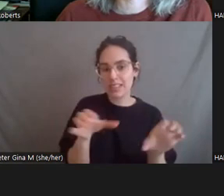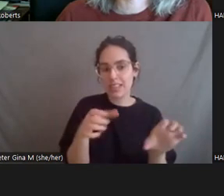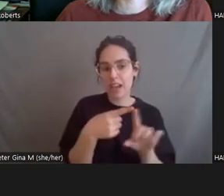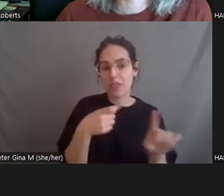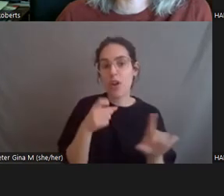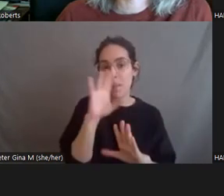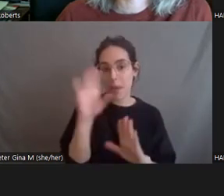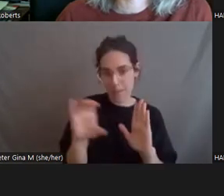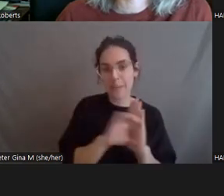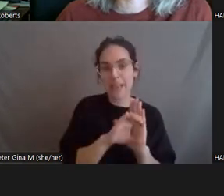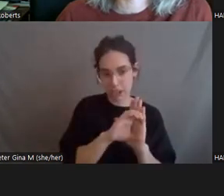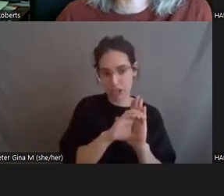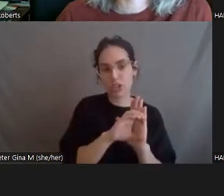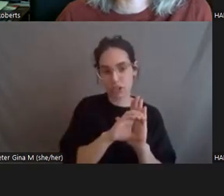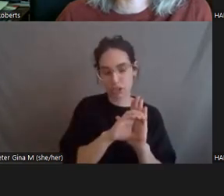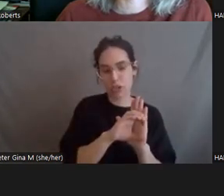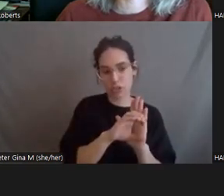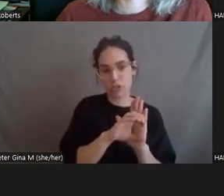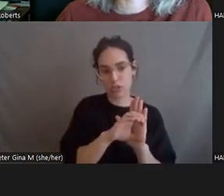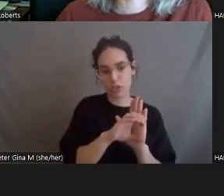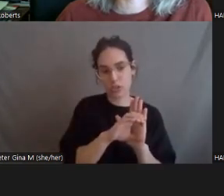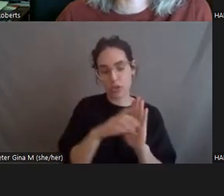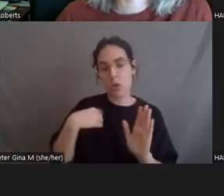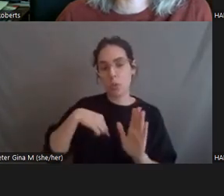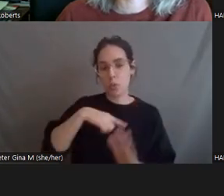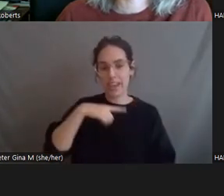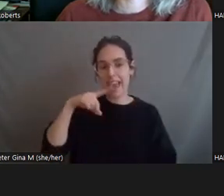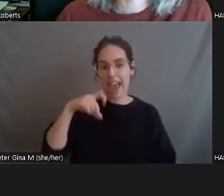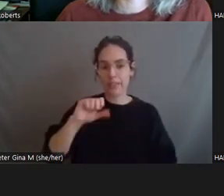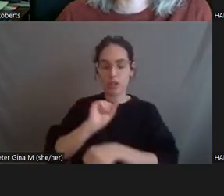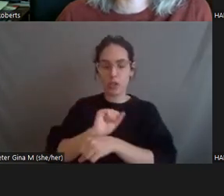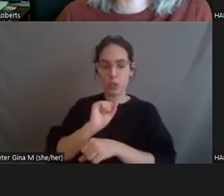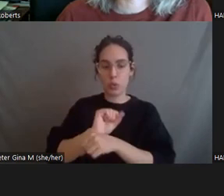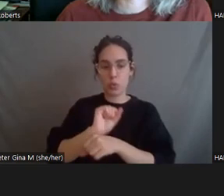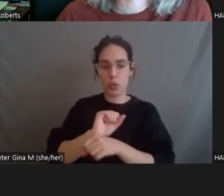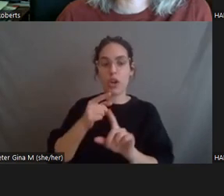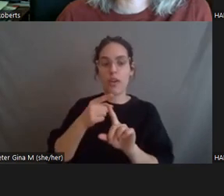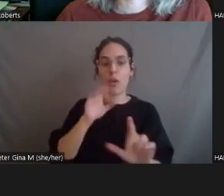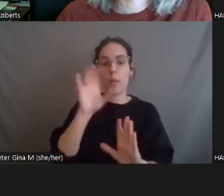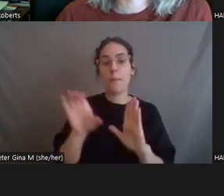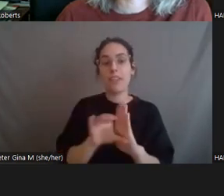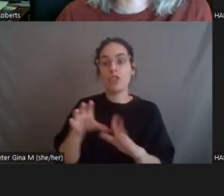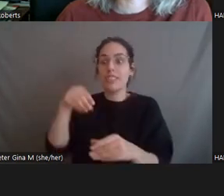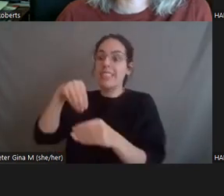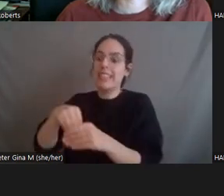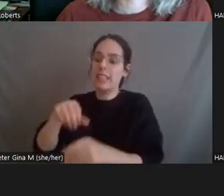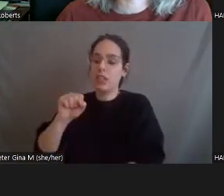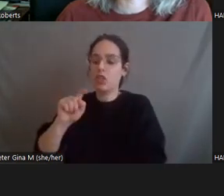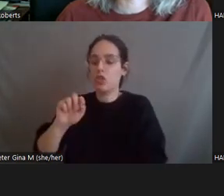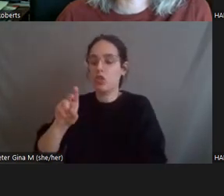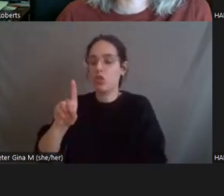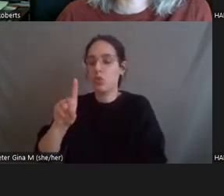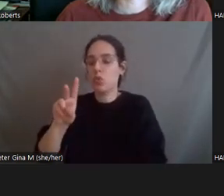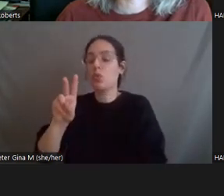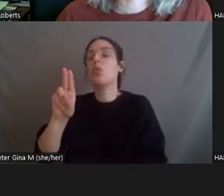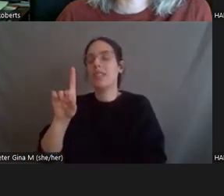photo. We have to work from photos in the studio, but I tried to work with a lot